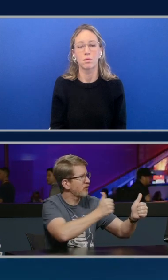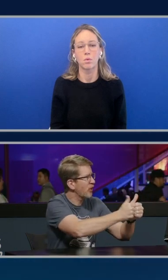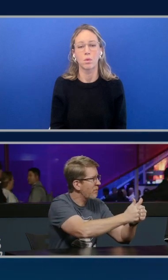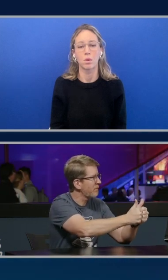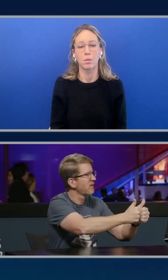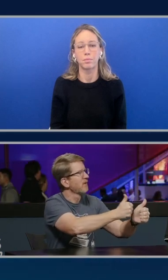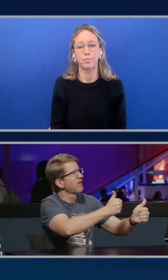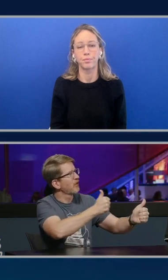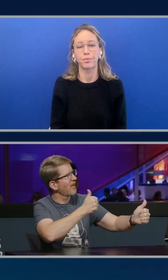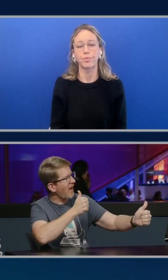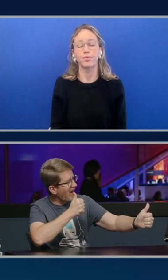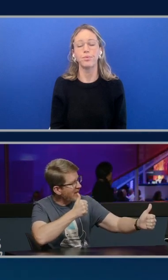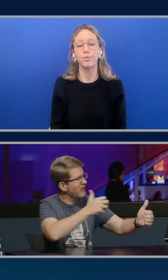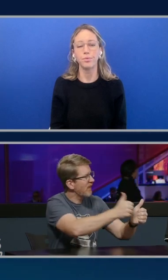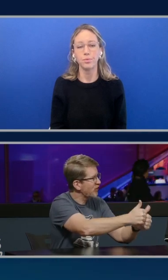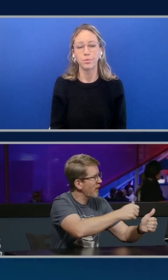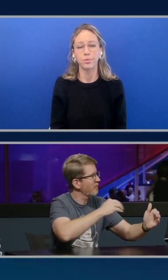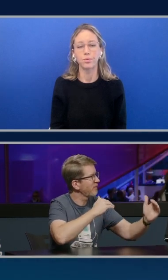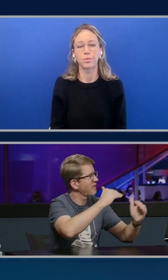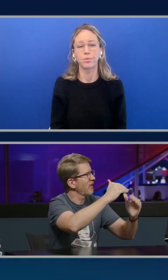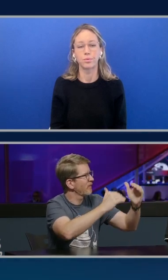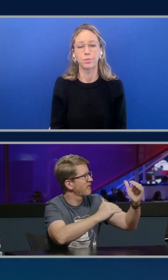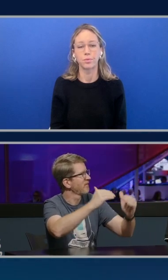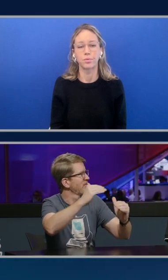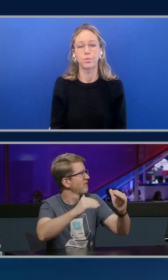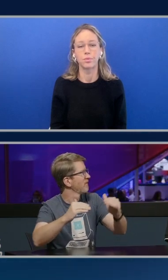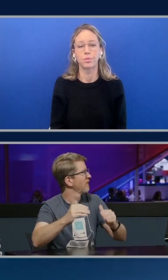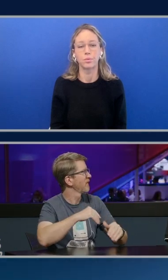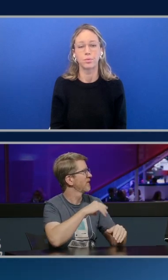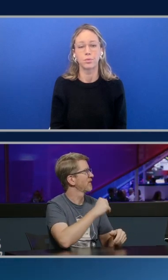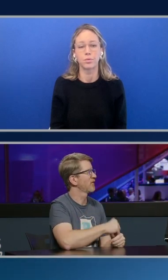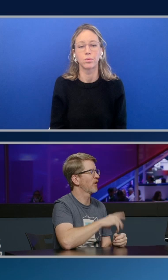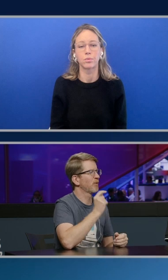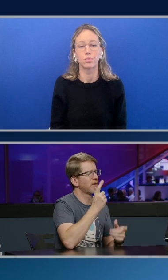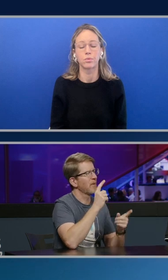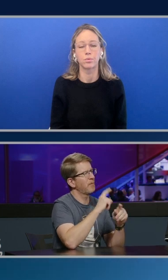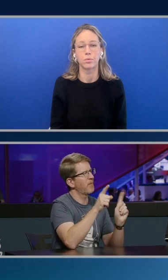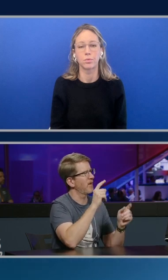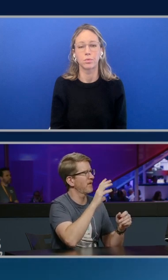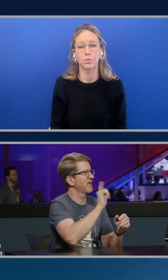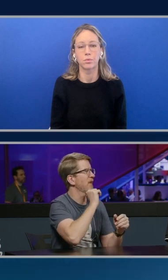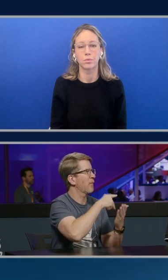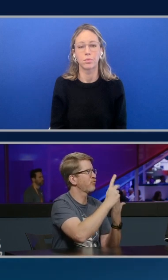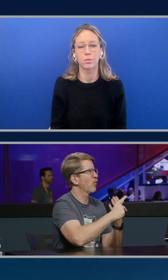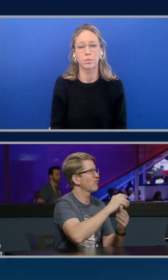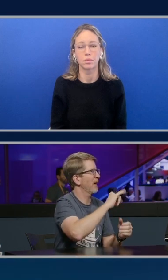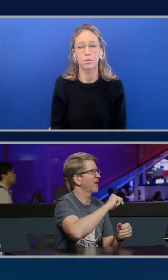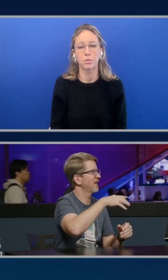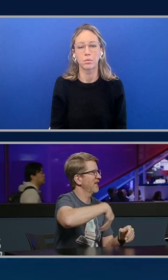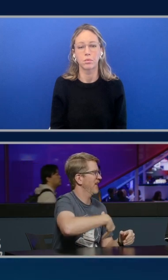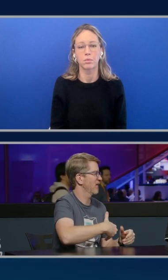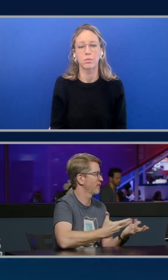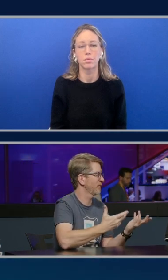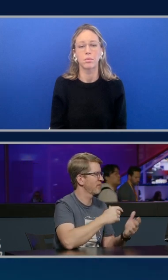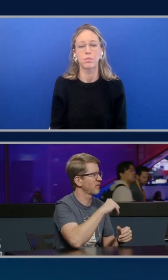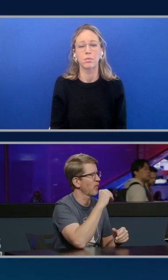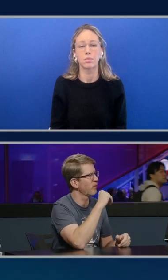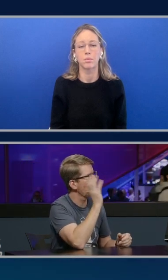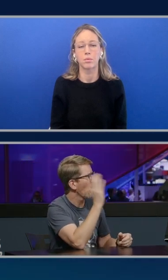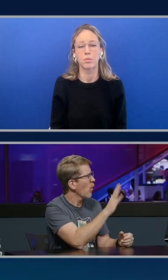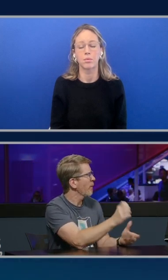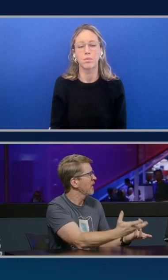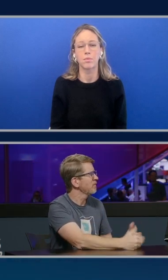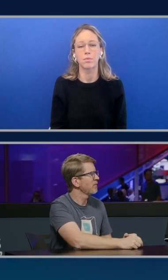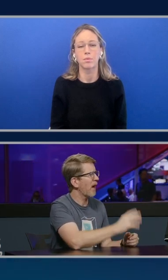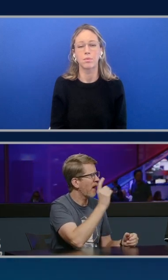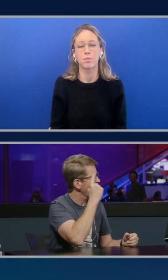is speaking. And this is kind of this dance that we do where we're like lagging behind and then we catch up, lagging behind and catch up. And so the